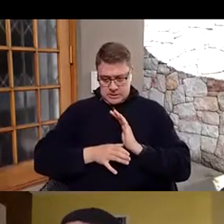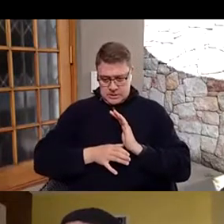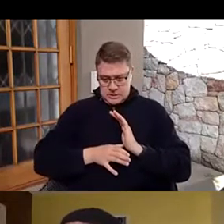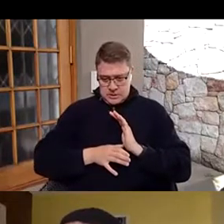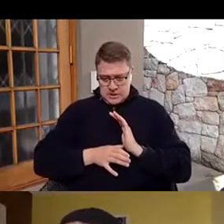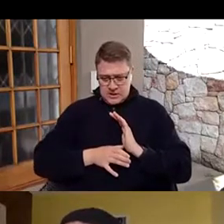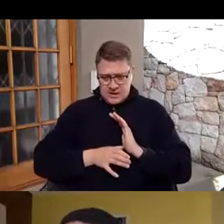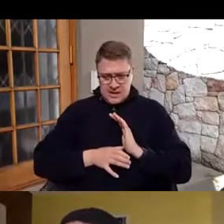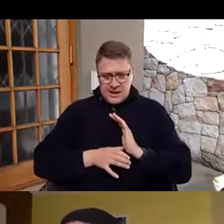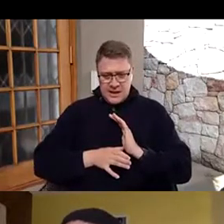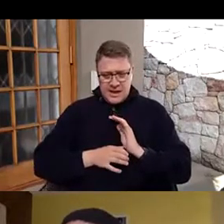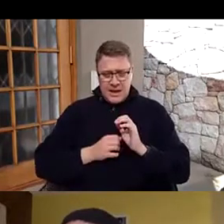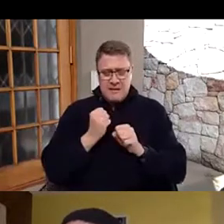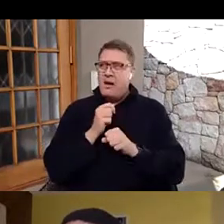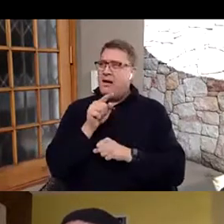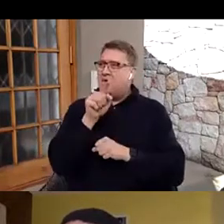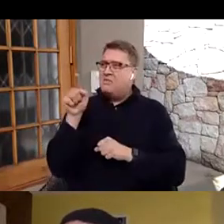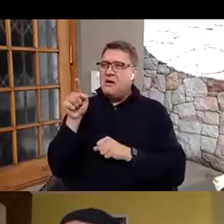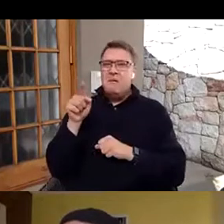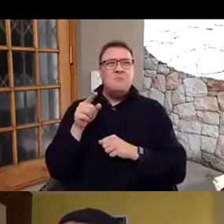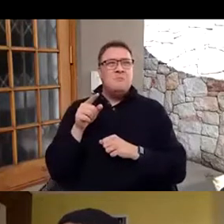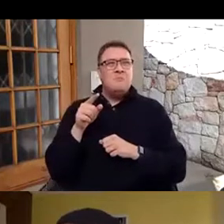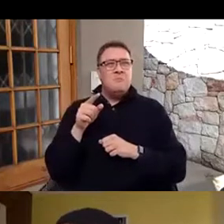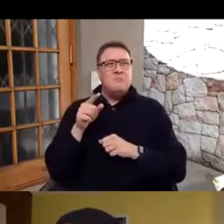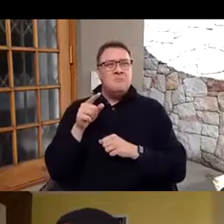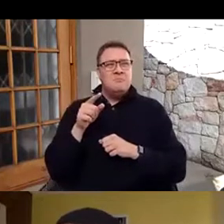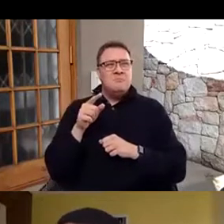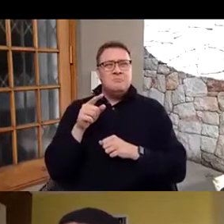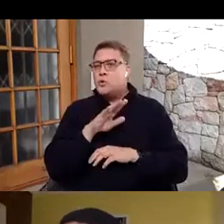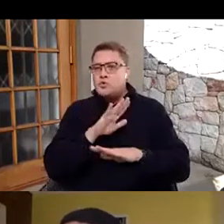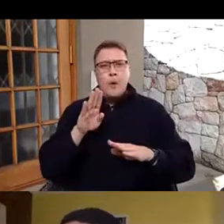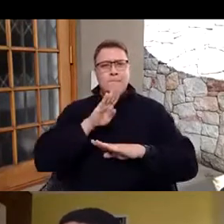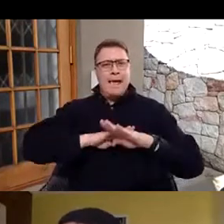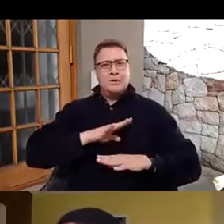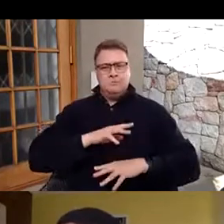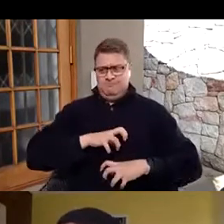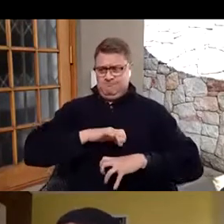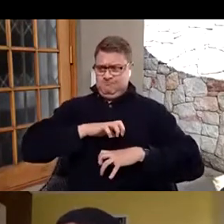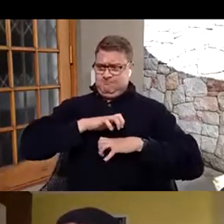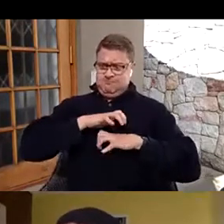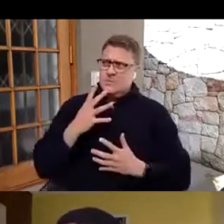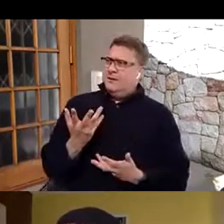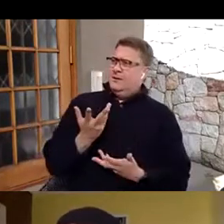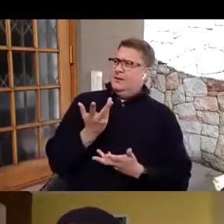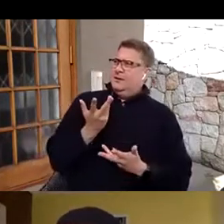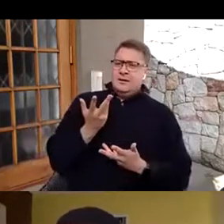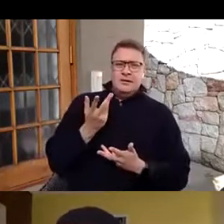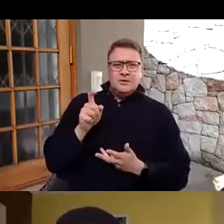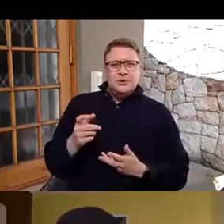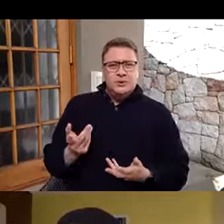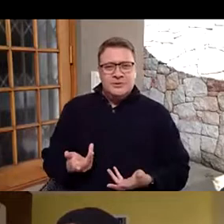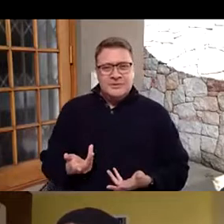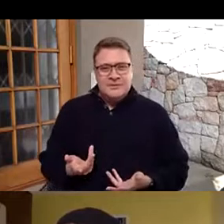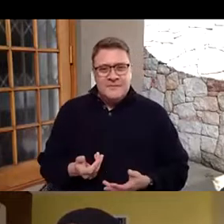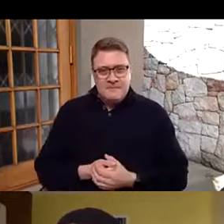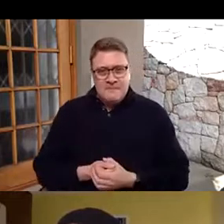to make them even seem more impatient than they should be. Sharing share computer sound. Uncheck. Optimize